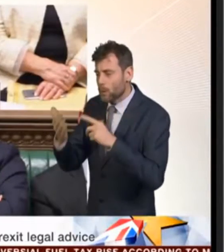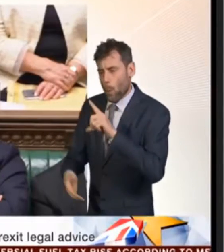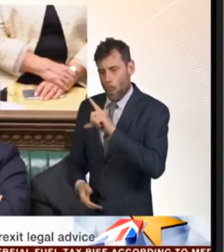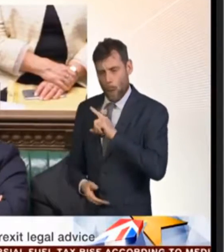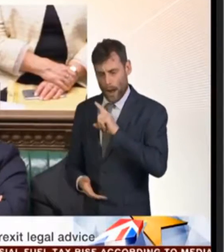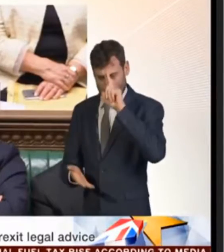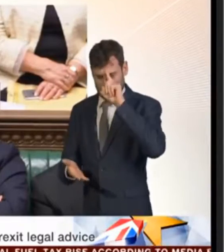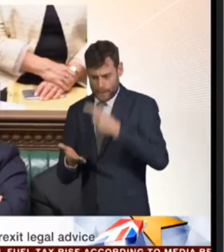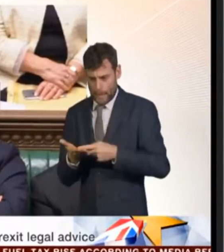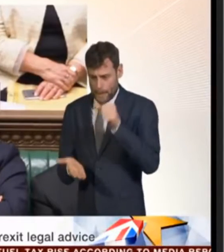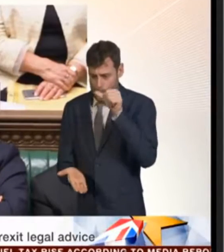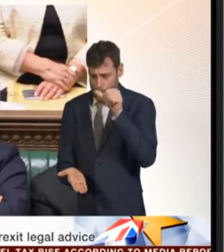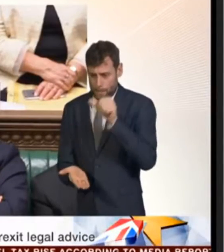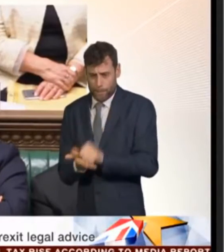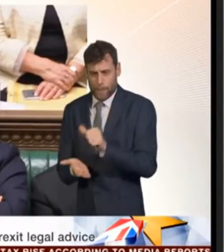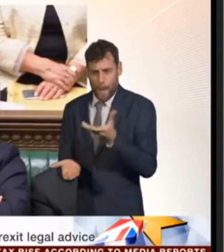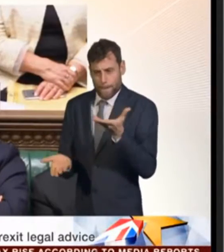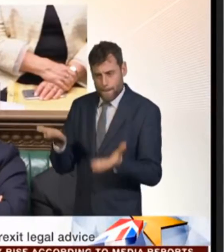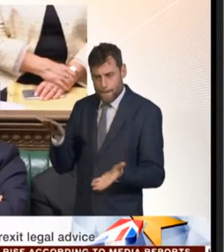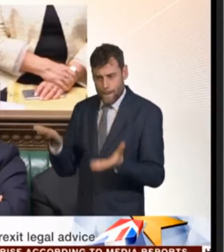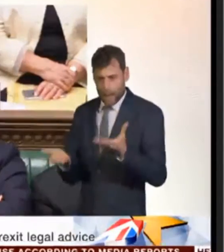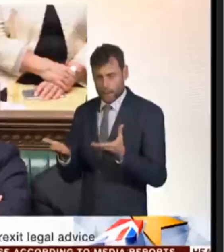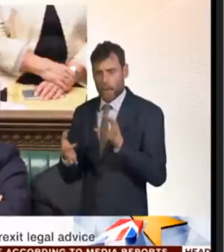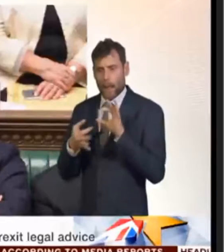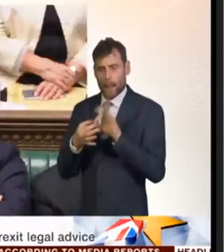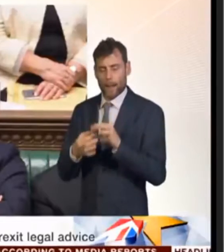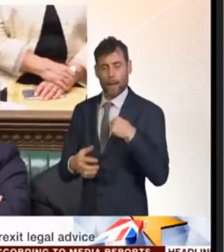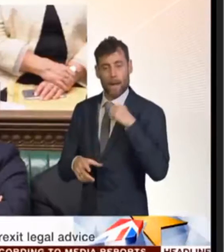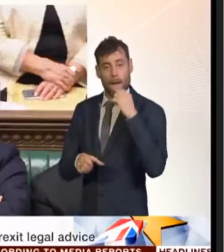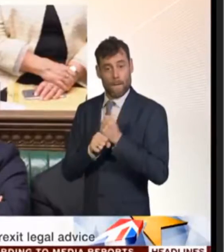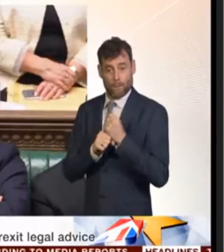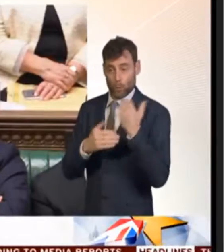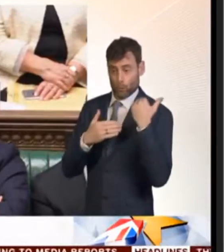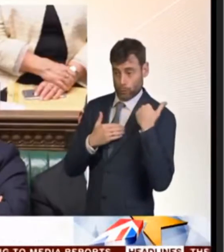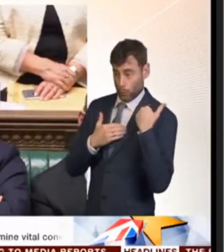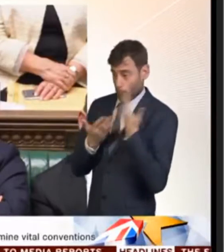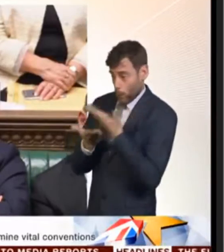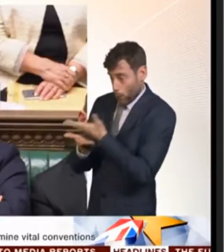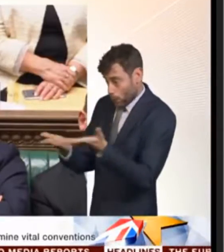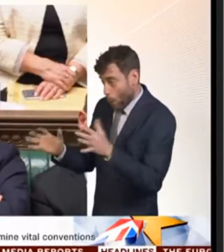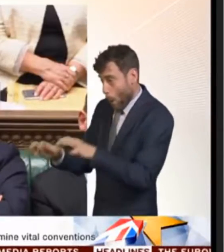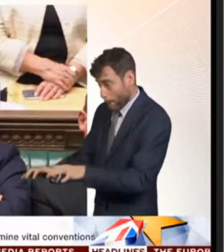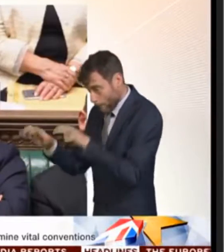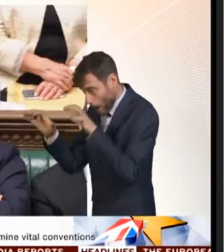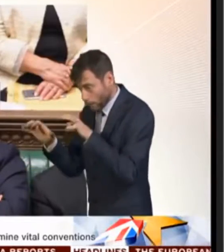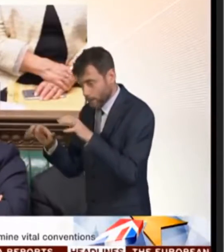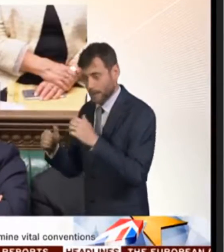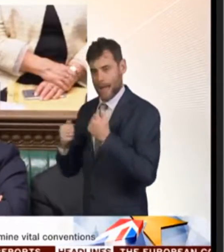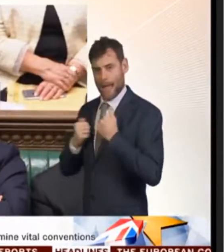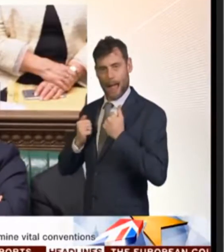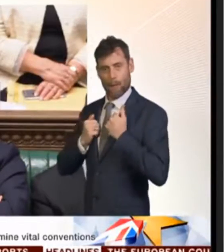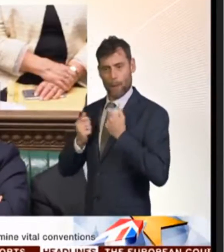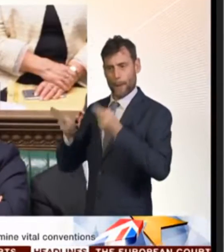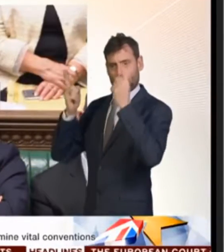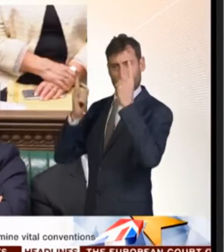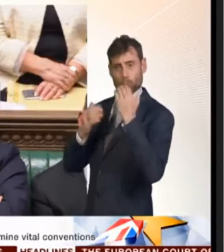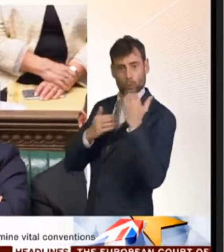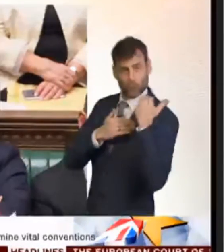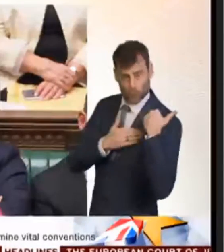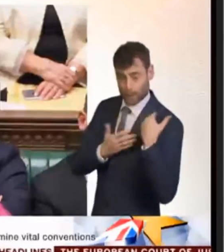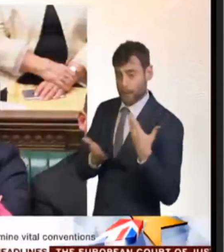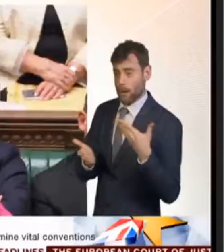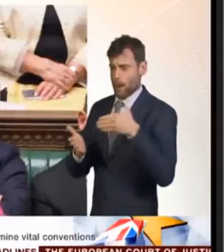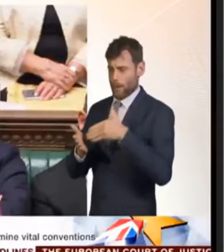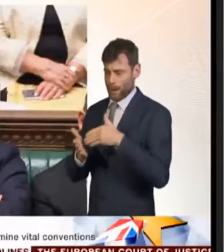how best to balance the government's responsibilities to Parliament with their ministerial duties, including the need to consider